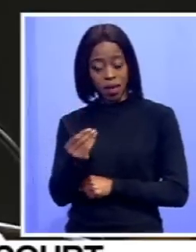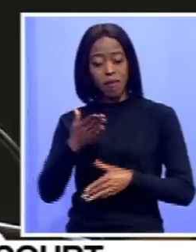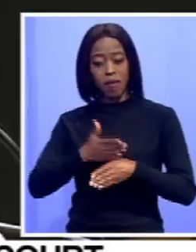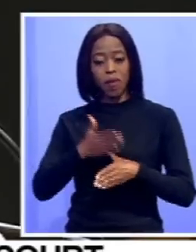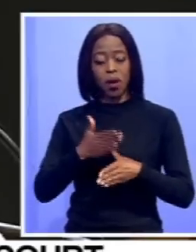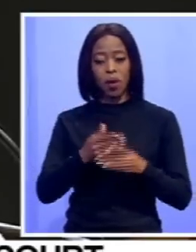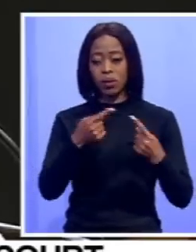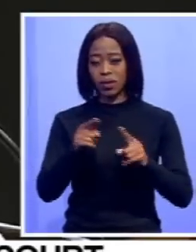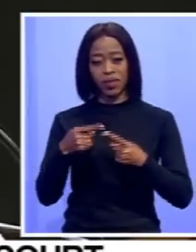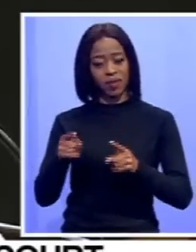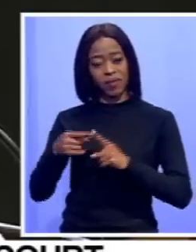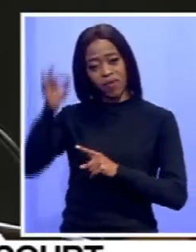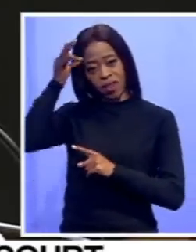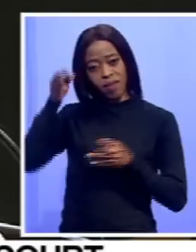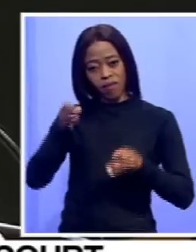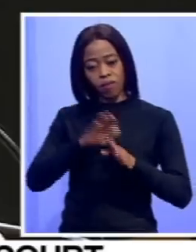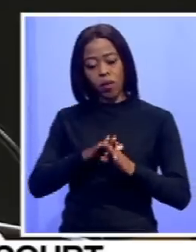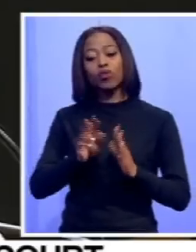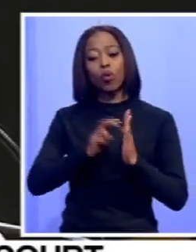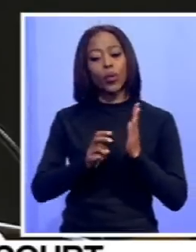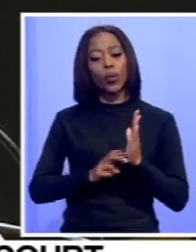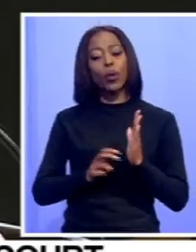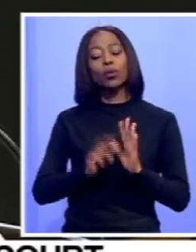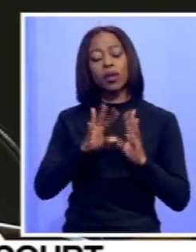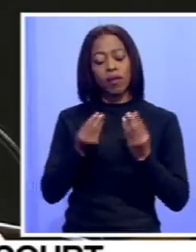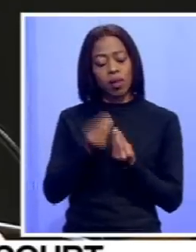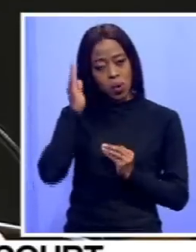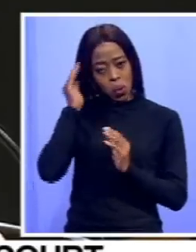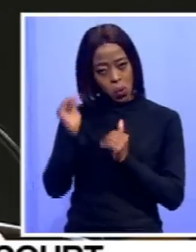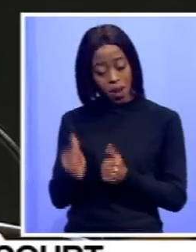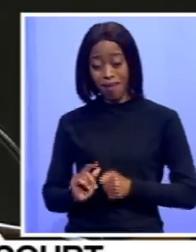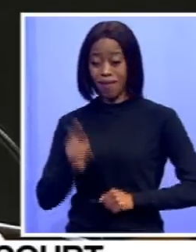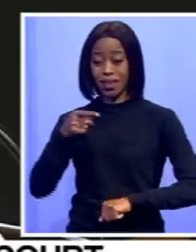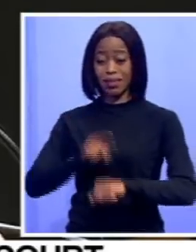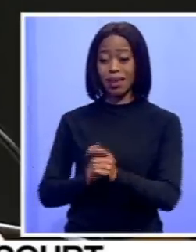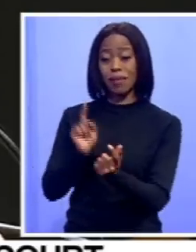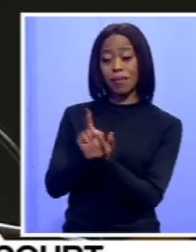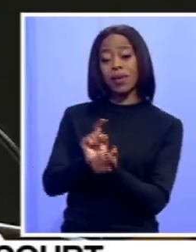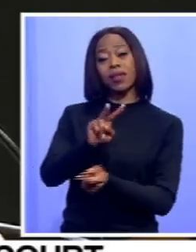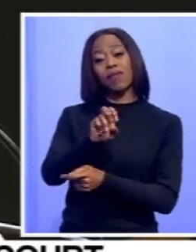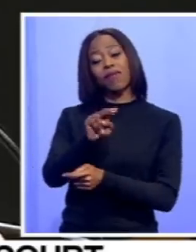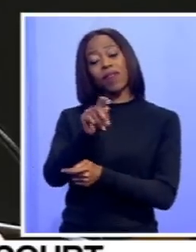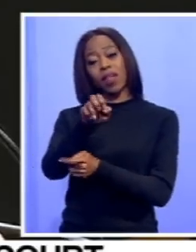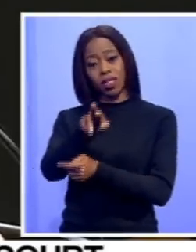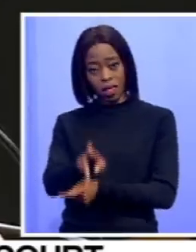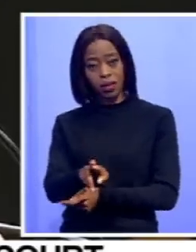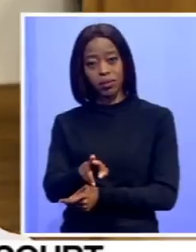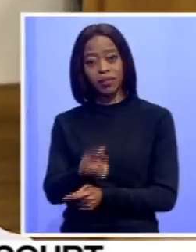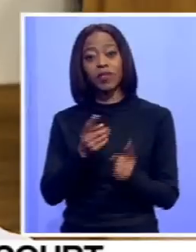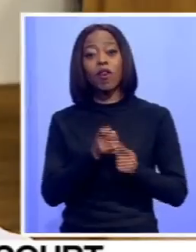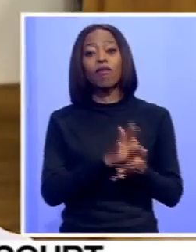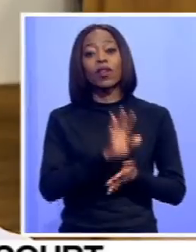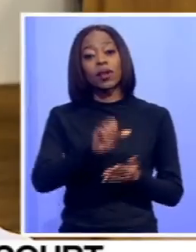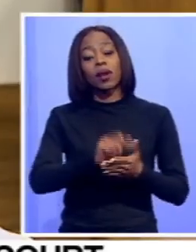many state funerals and knew the protocol. Sub 2, this was the first time that he had met Colonel Venter. Sub 3, since 14